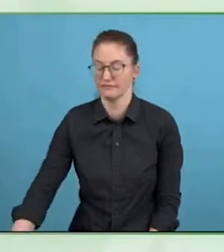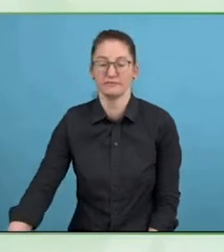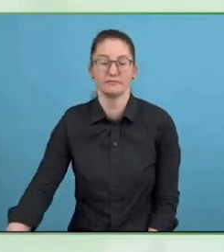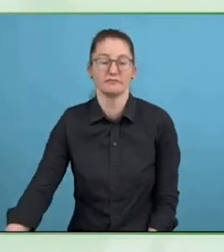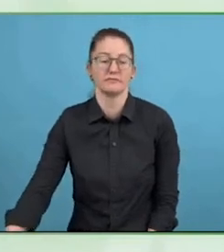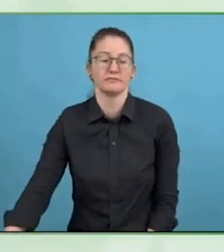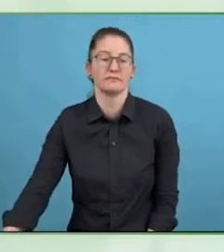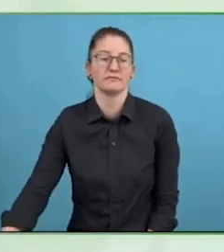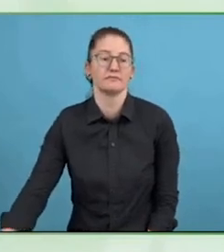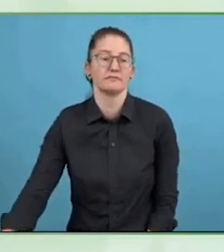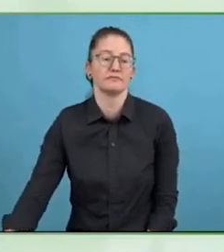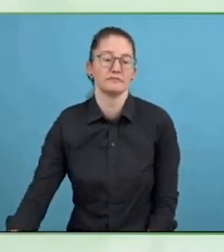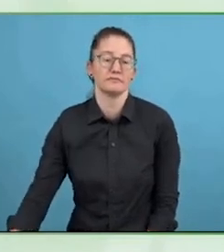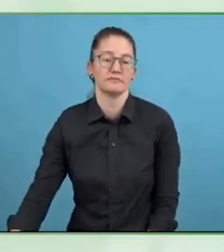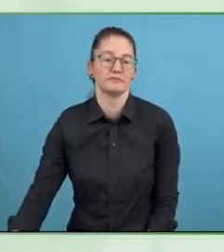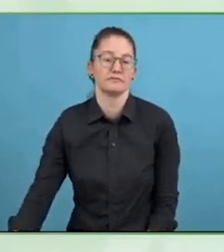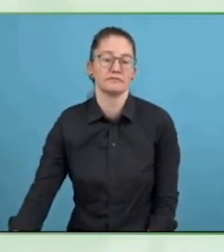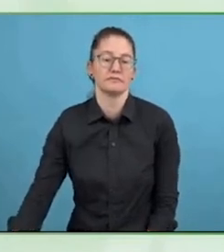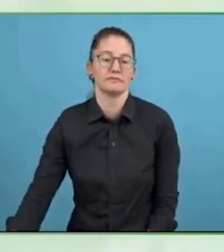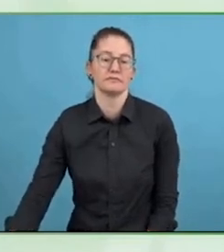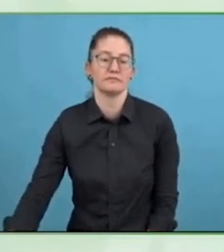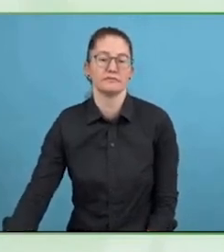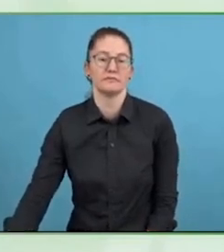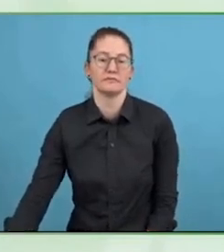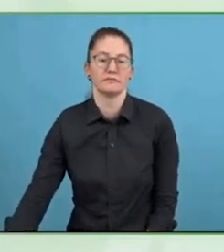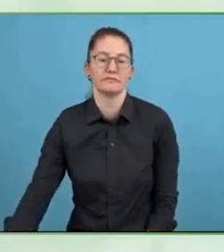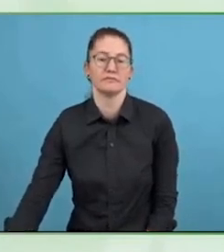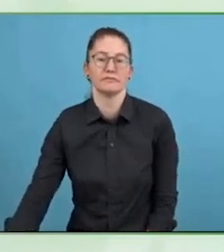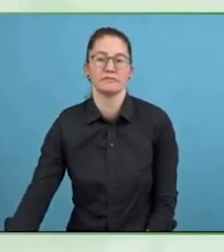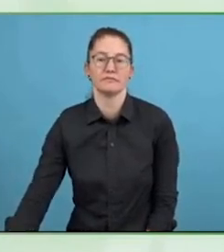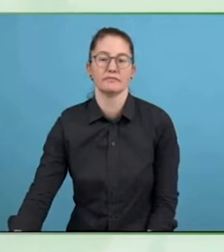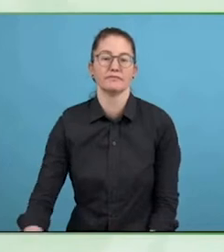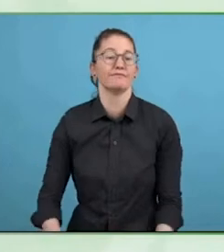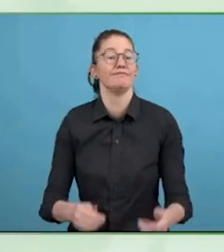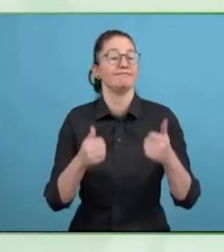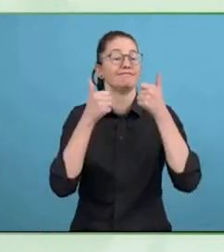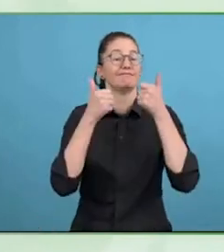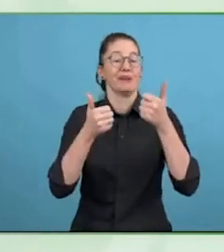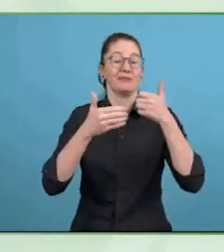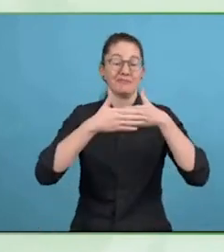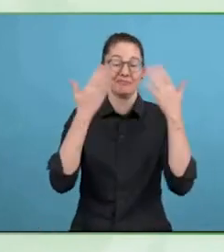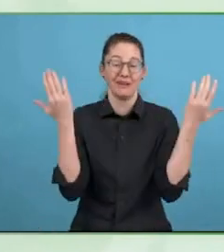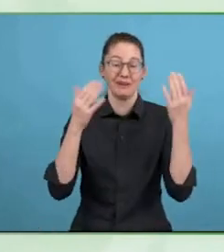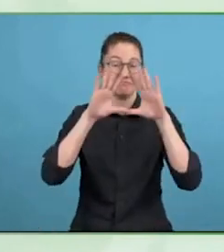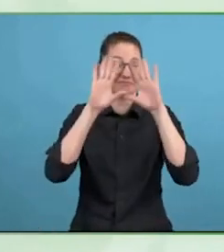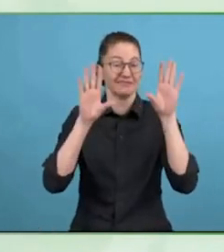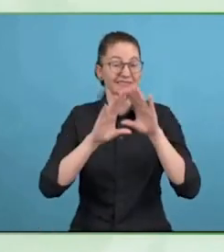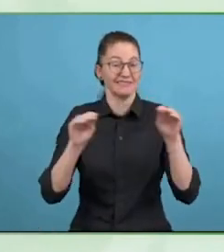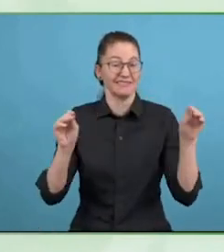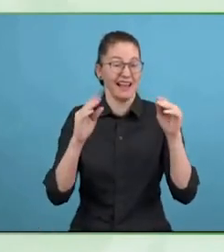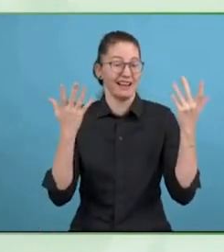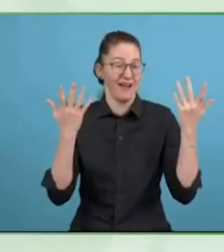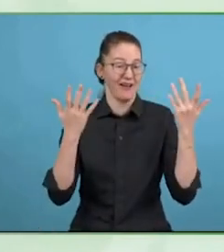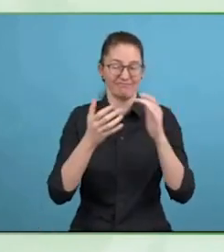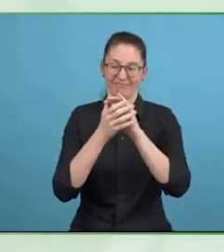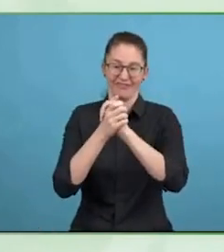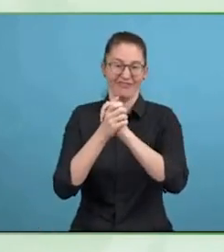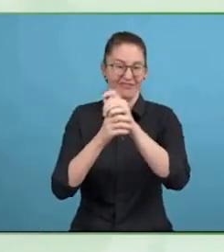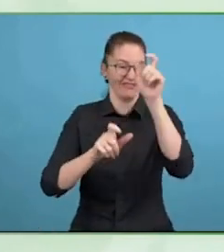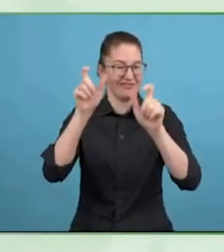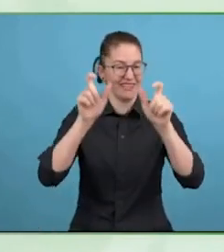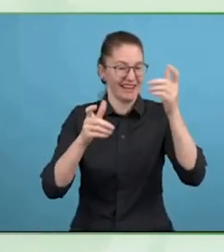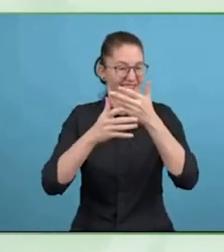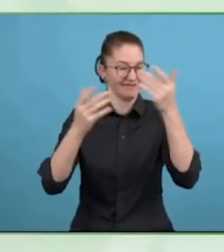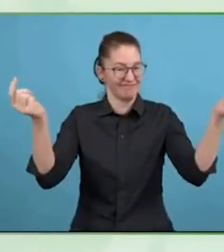I'm 65 years old and I'm wearing a white shirt. And that matches quite well with my gray hair. Veronika,